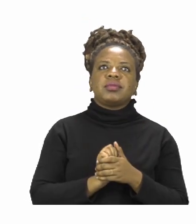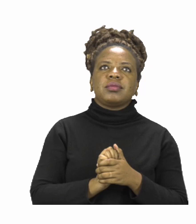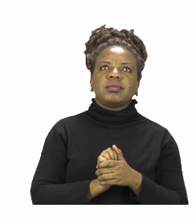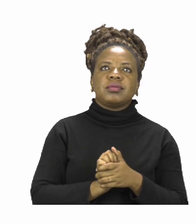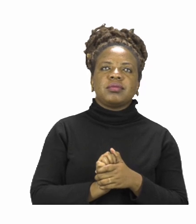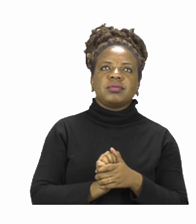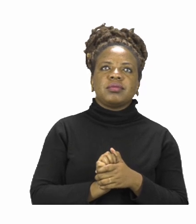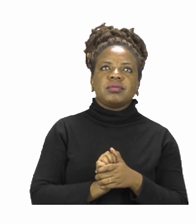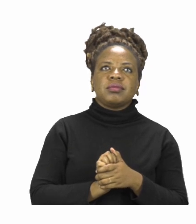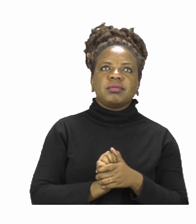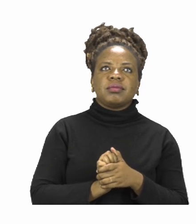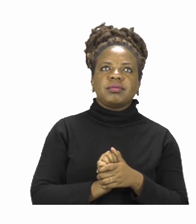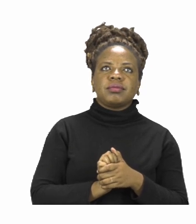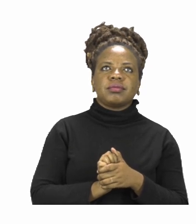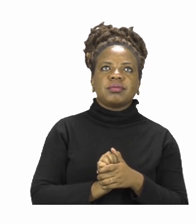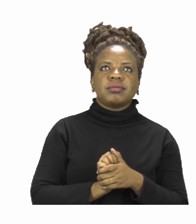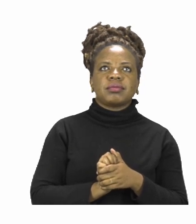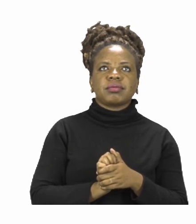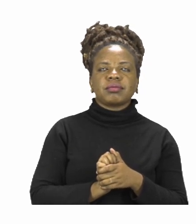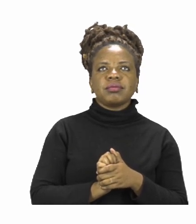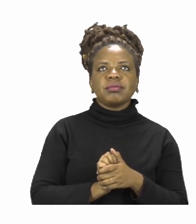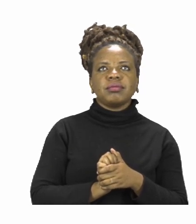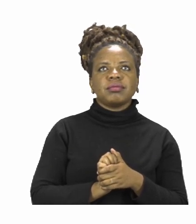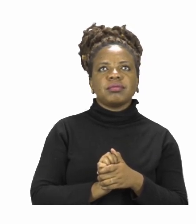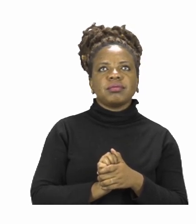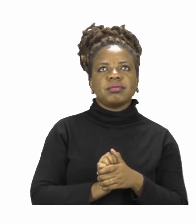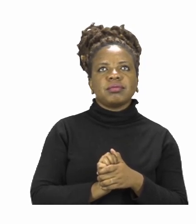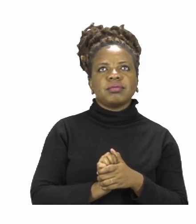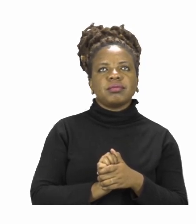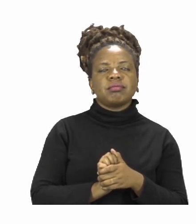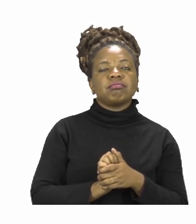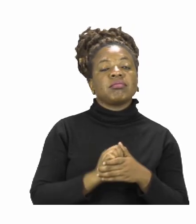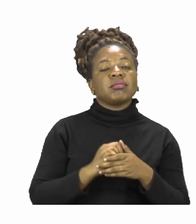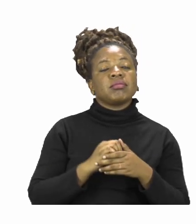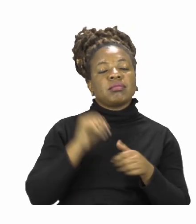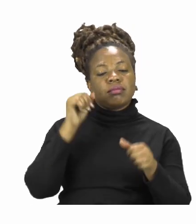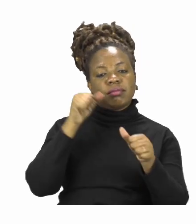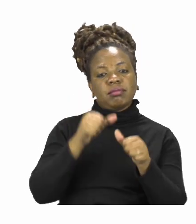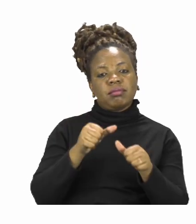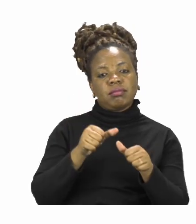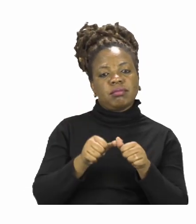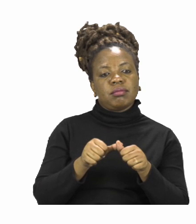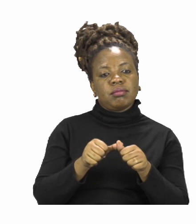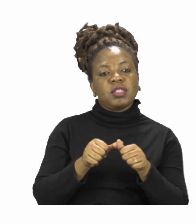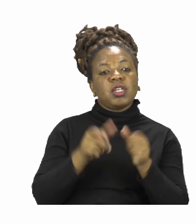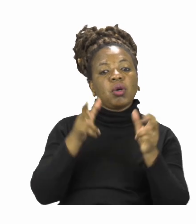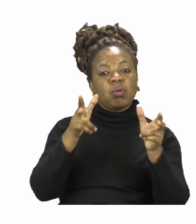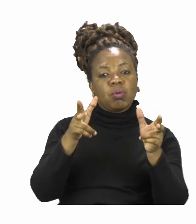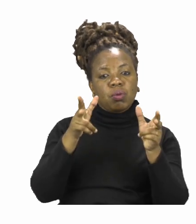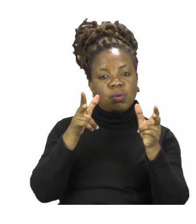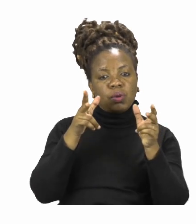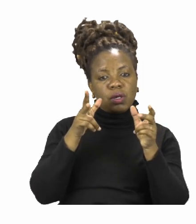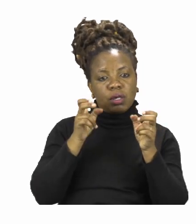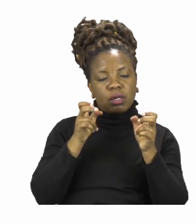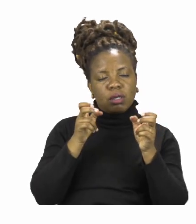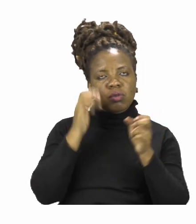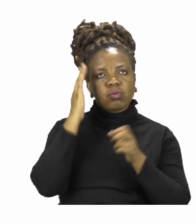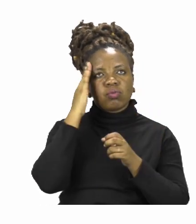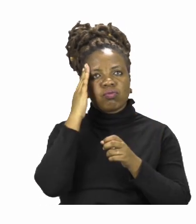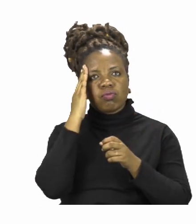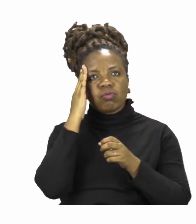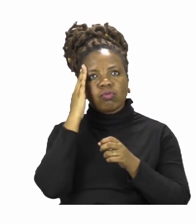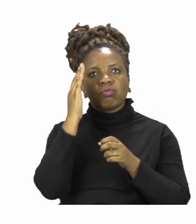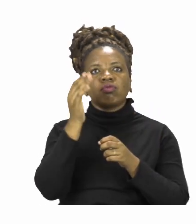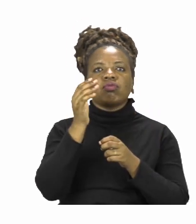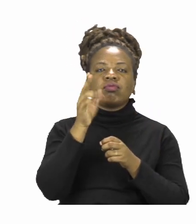listen. Remember also that this time you are looking for your answers, so please make sure you're keeping alert